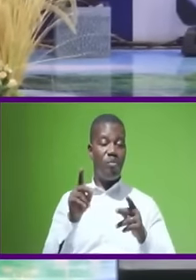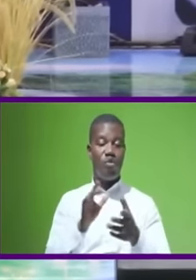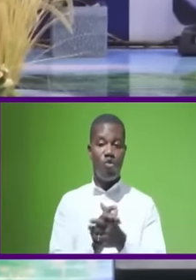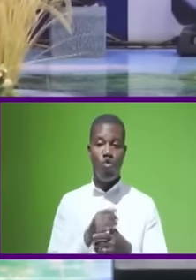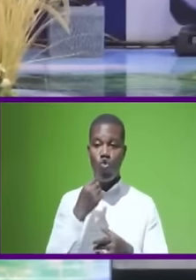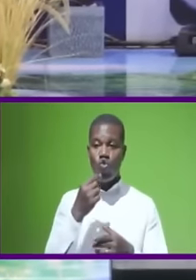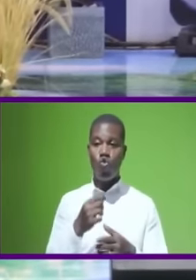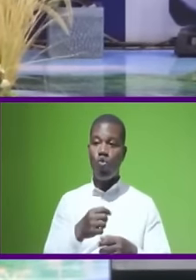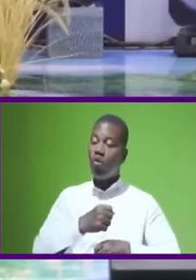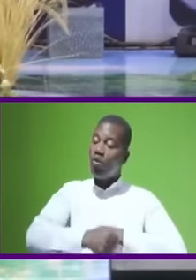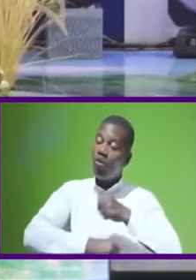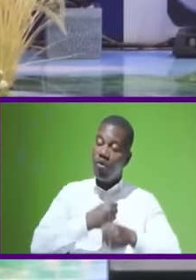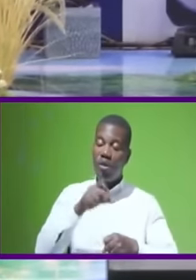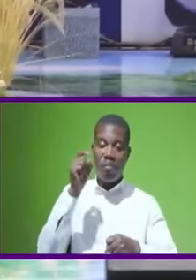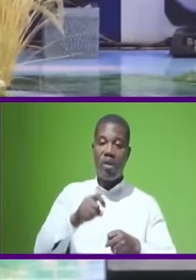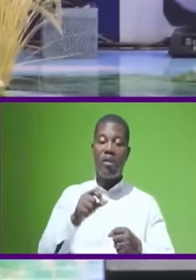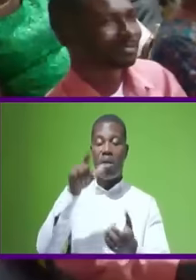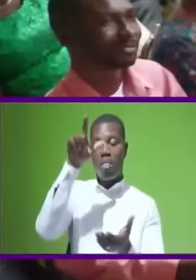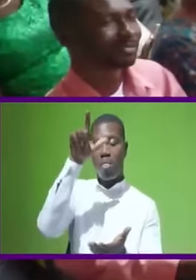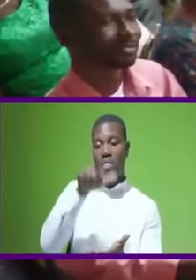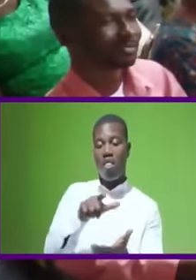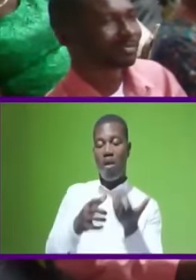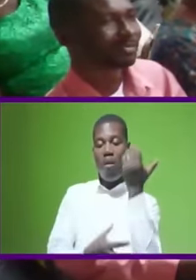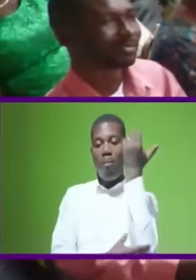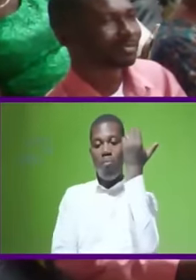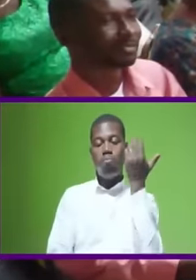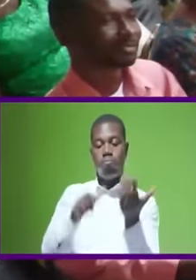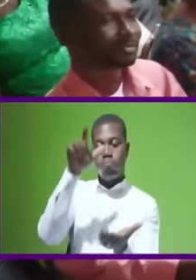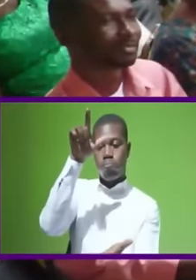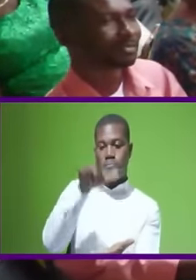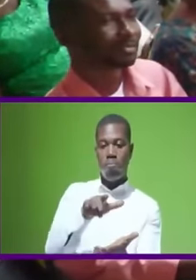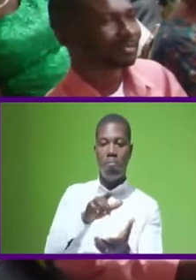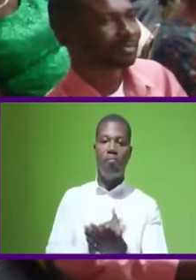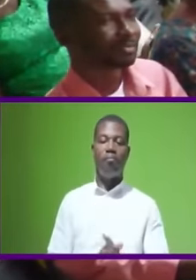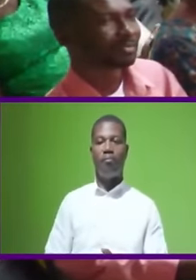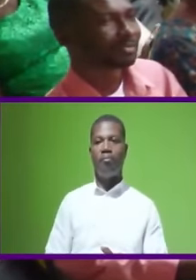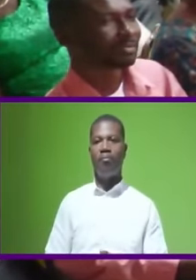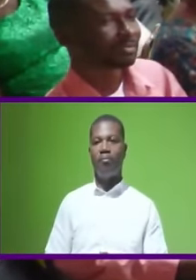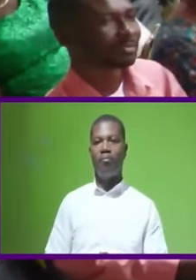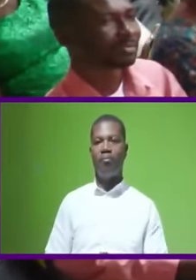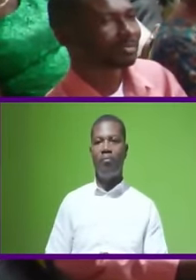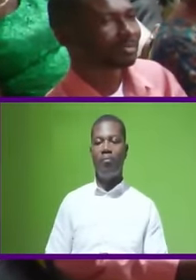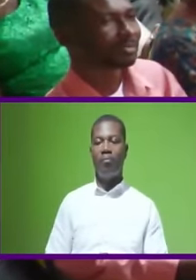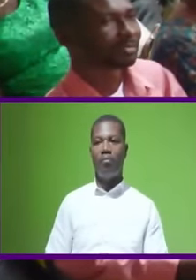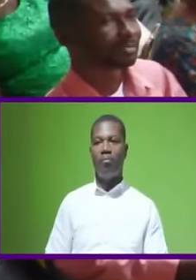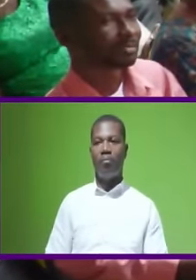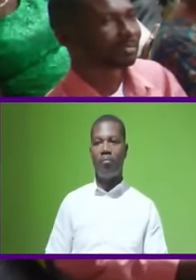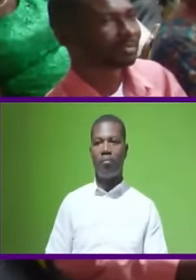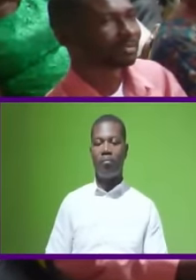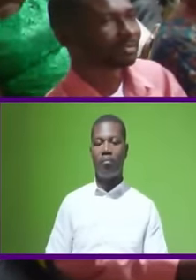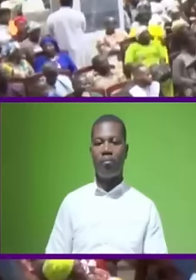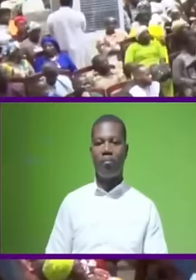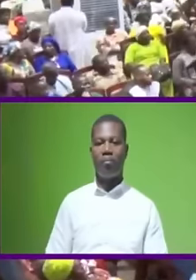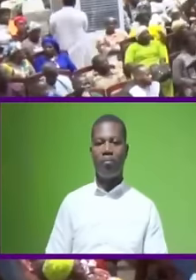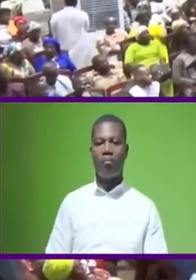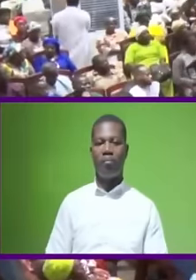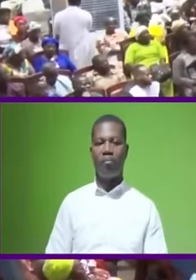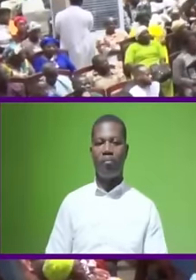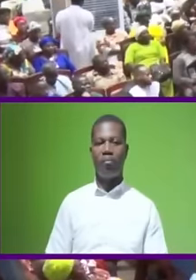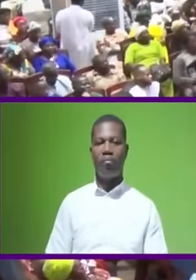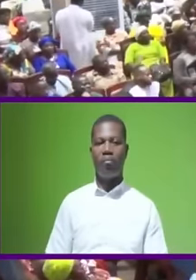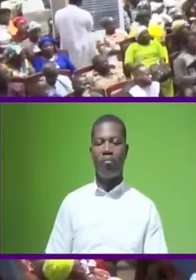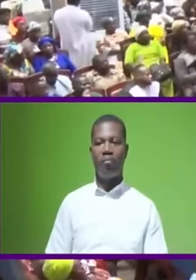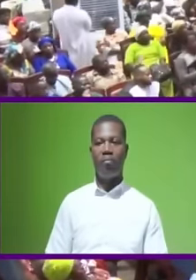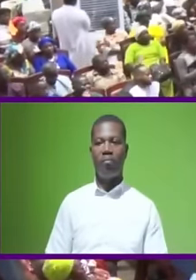shanti. So by default, it should mean that now those who lack and are needy should have